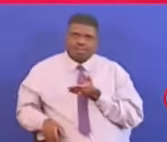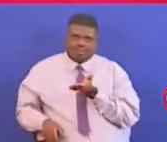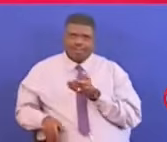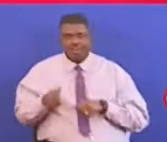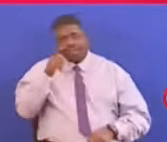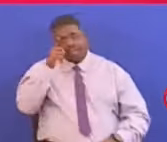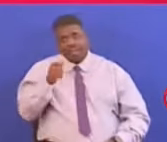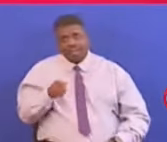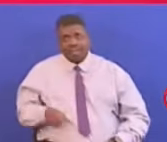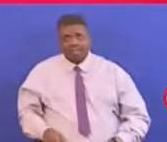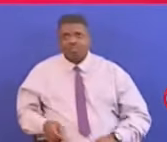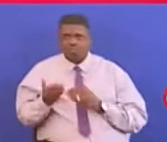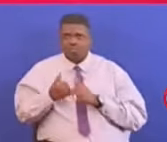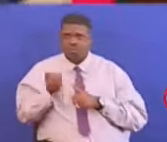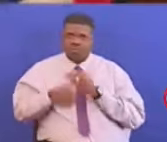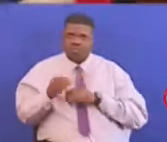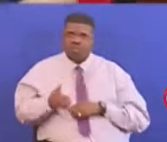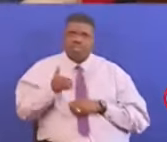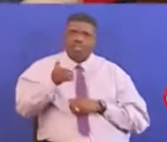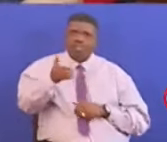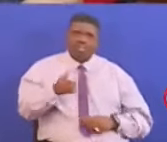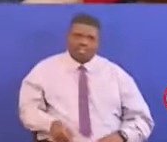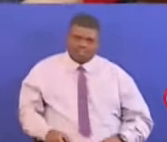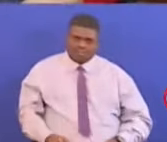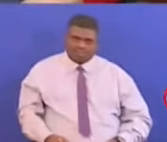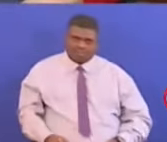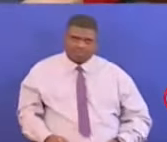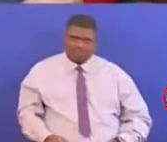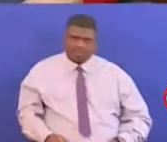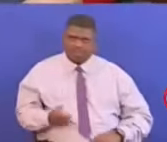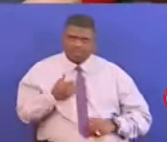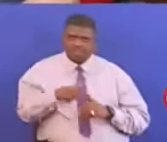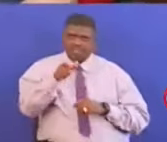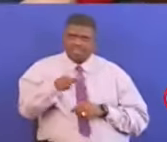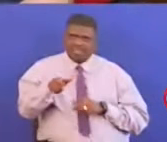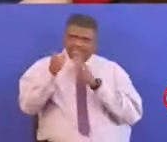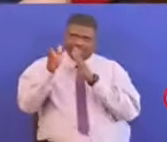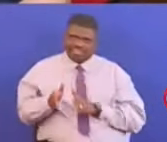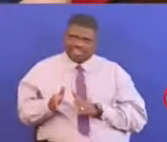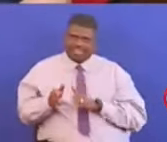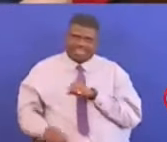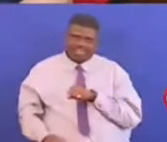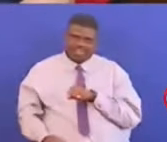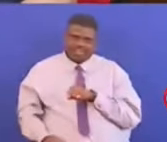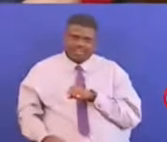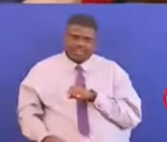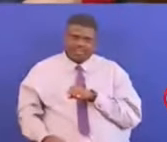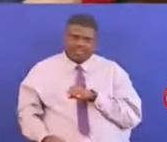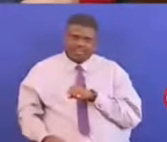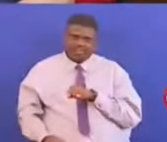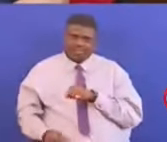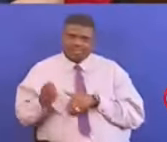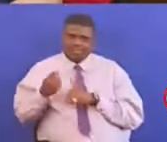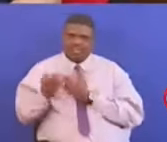believe where we are moving, logistics, integrated logistics, is what is going to bring a rapid transformation